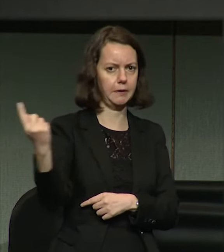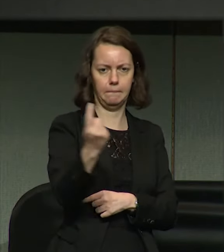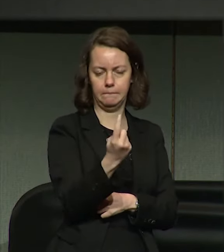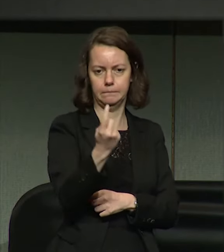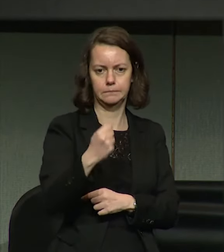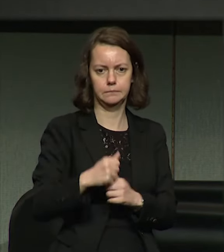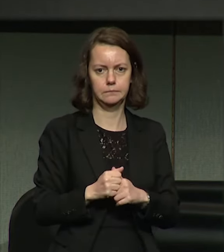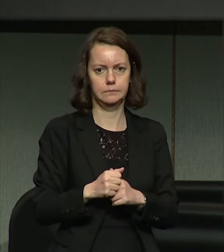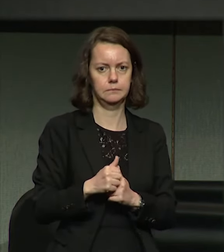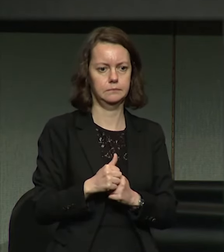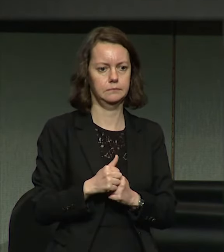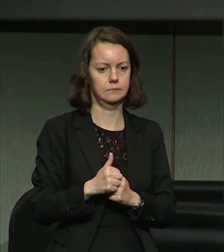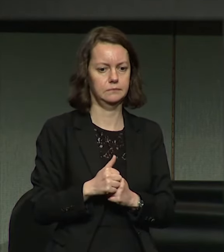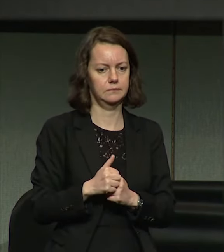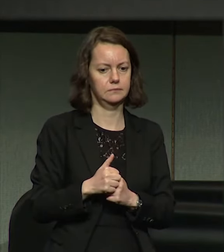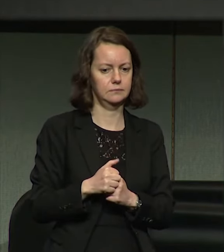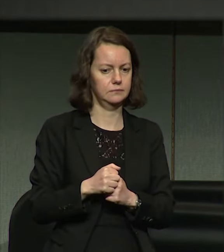in, and